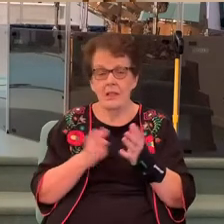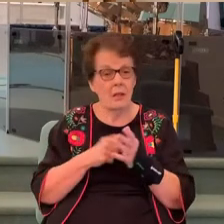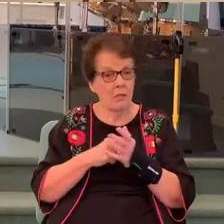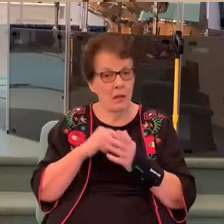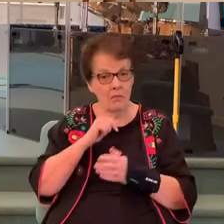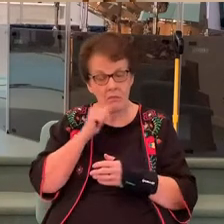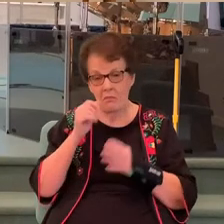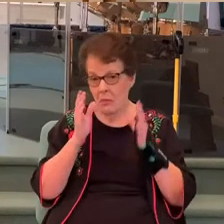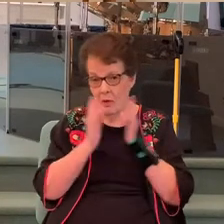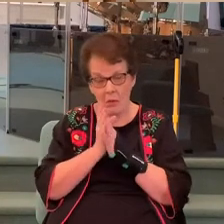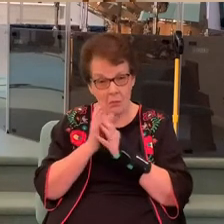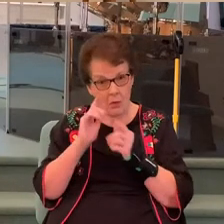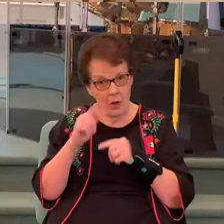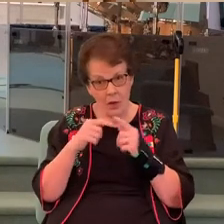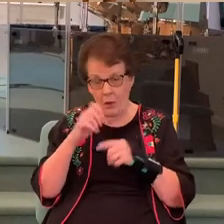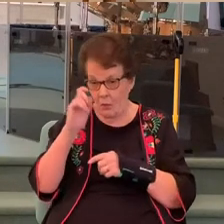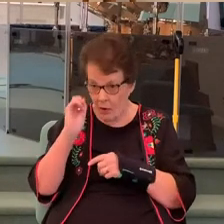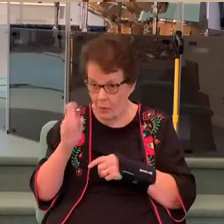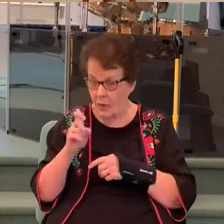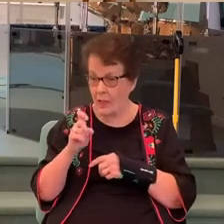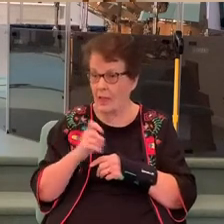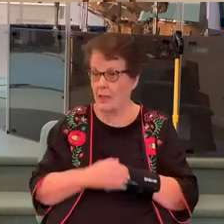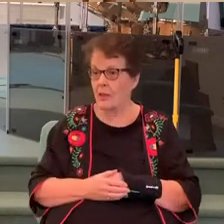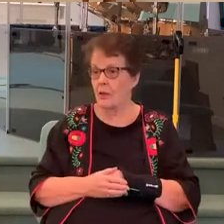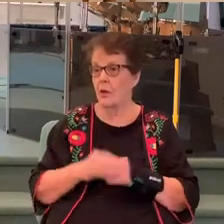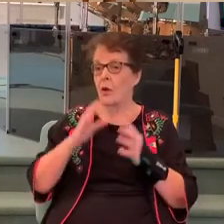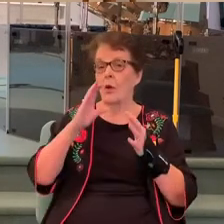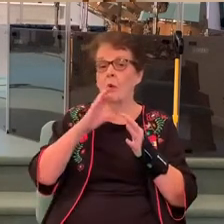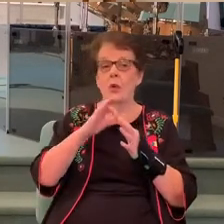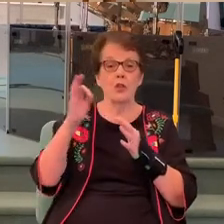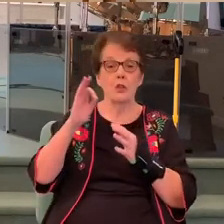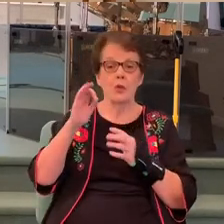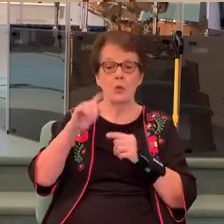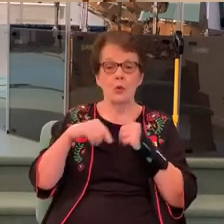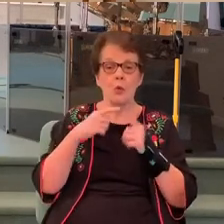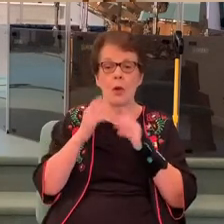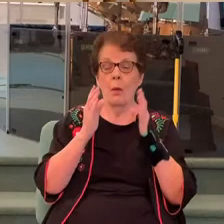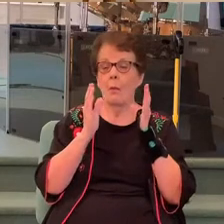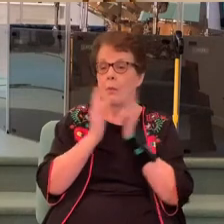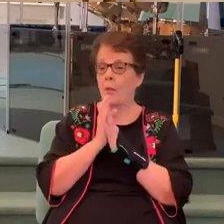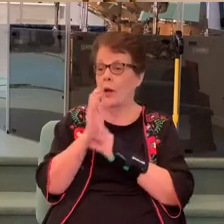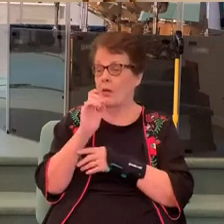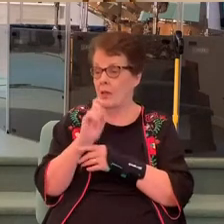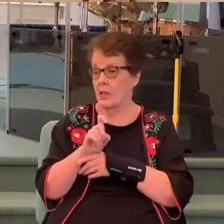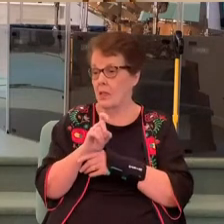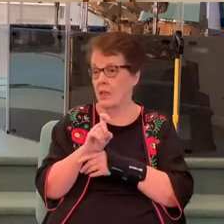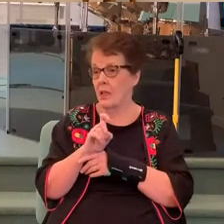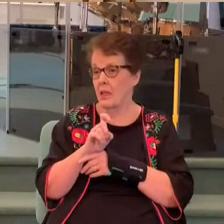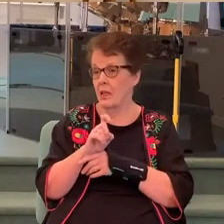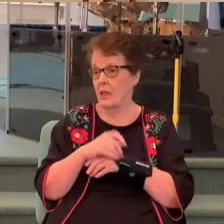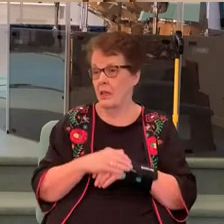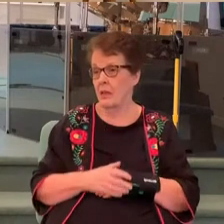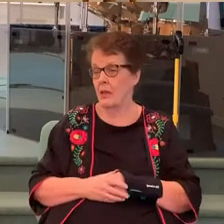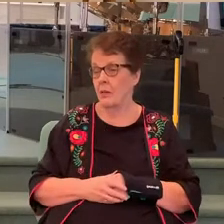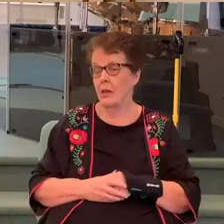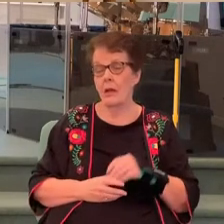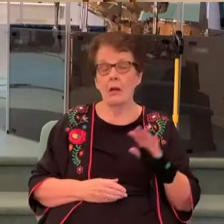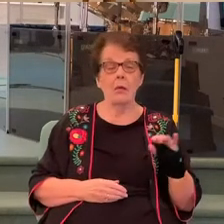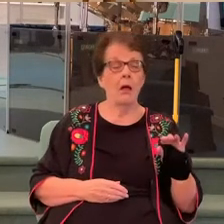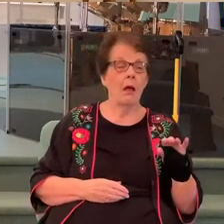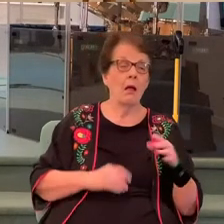to. We choose when prayer is needed. Well, this is not a big